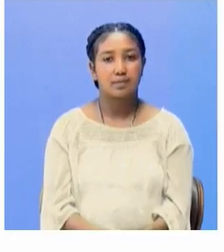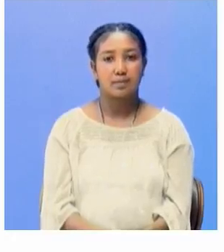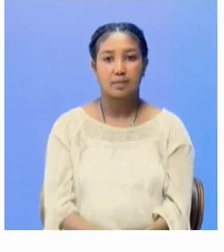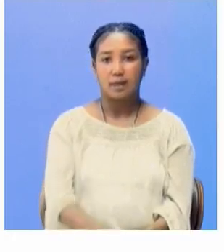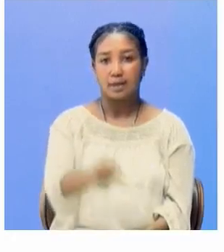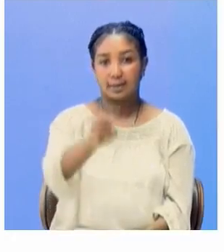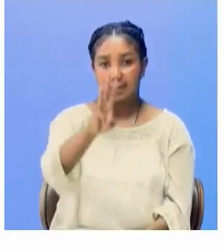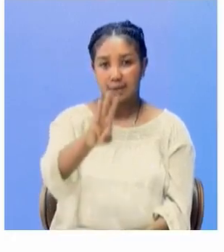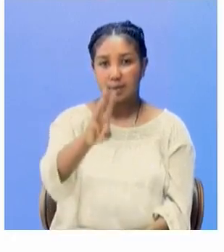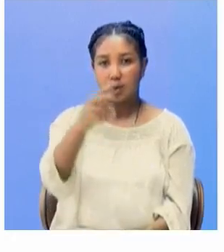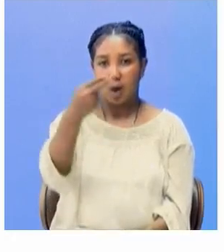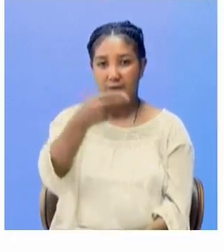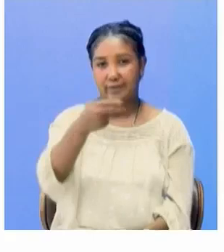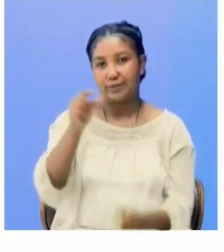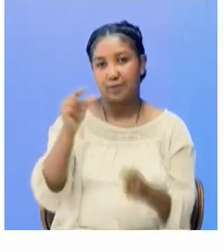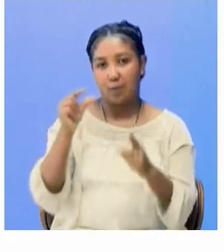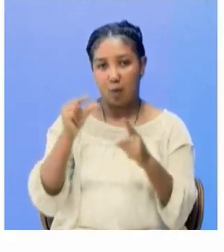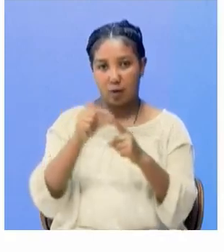WH words